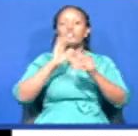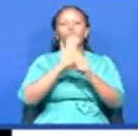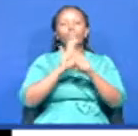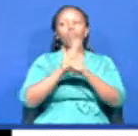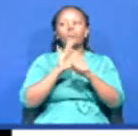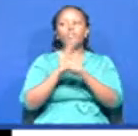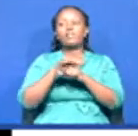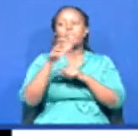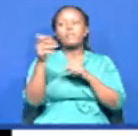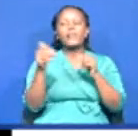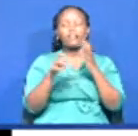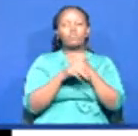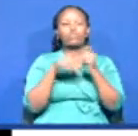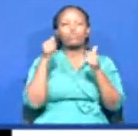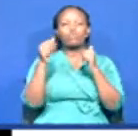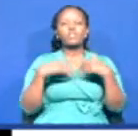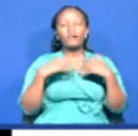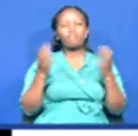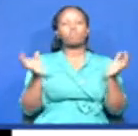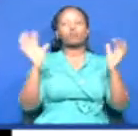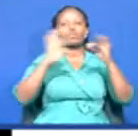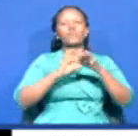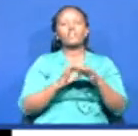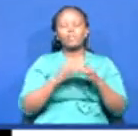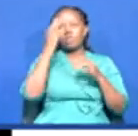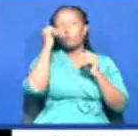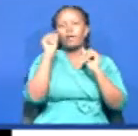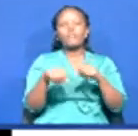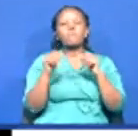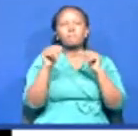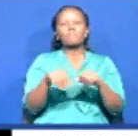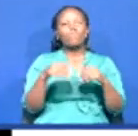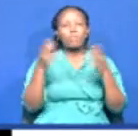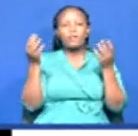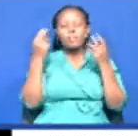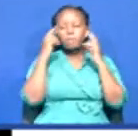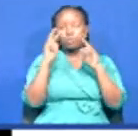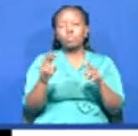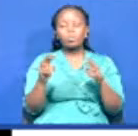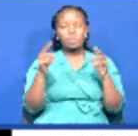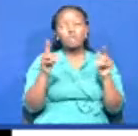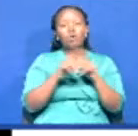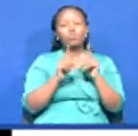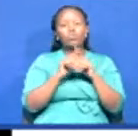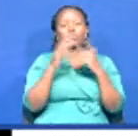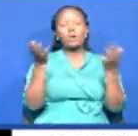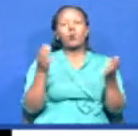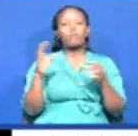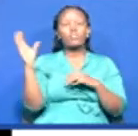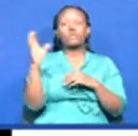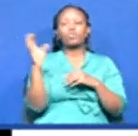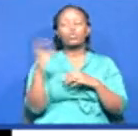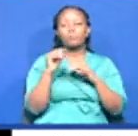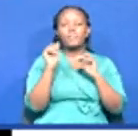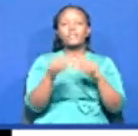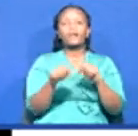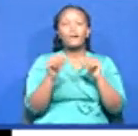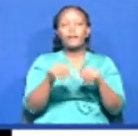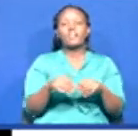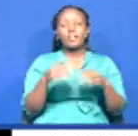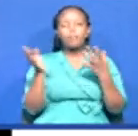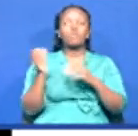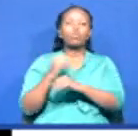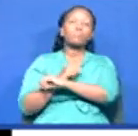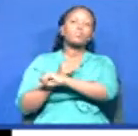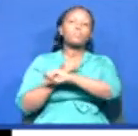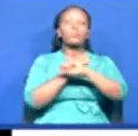come together so that we are able to see how the consumers are also able to be protected.